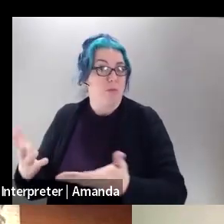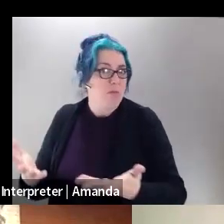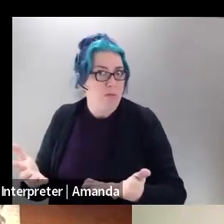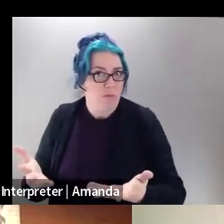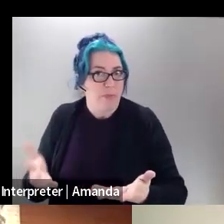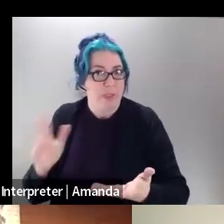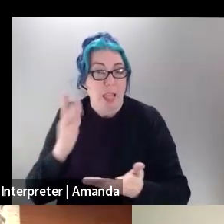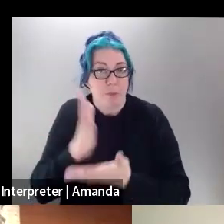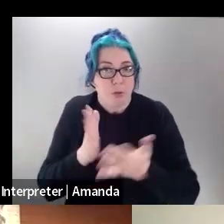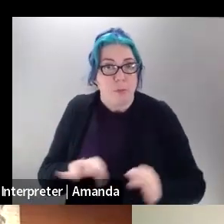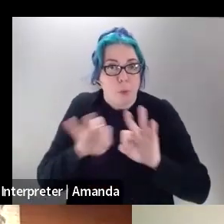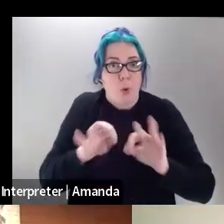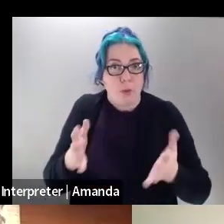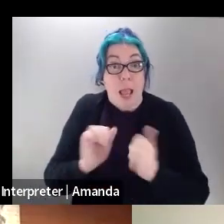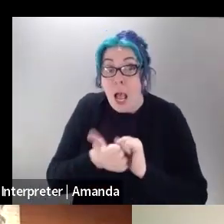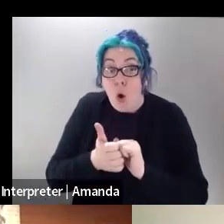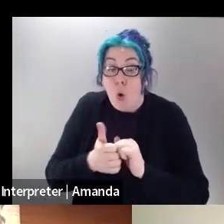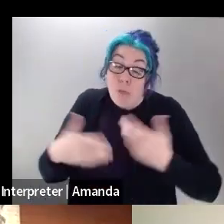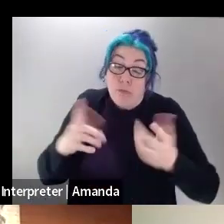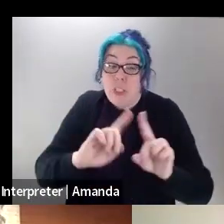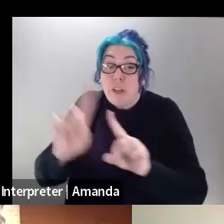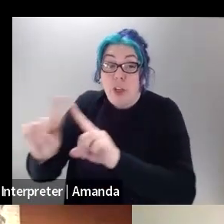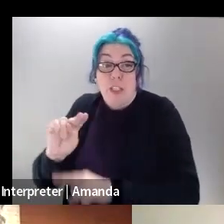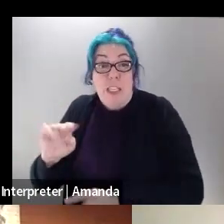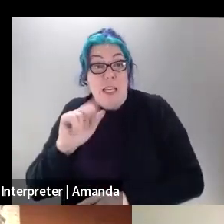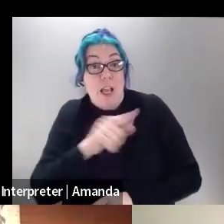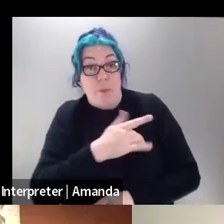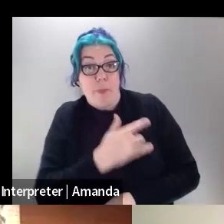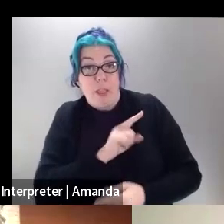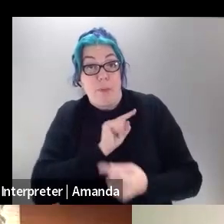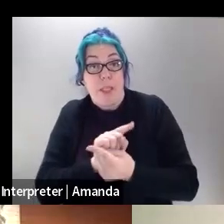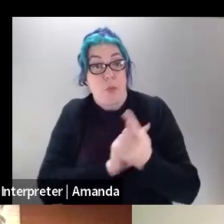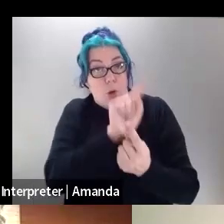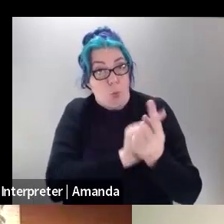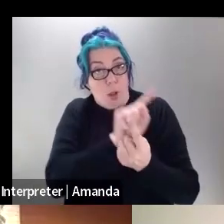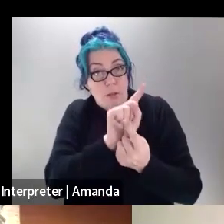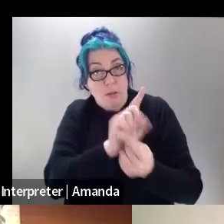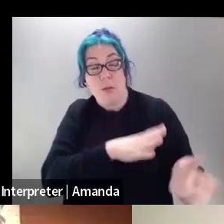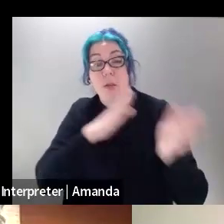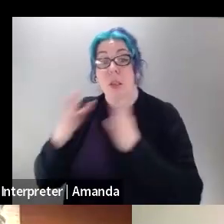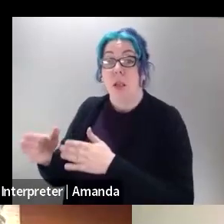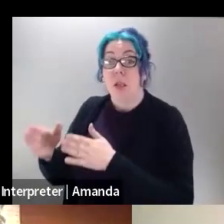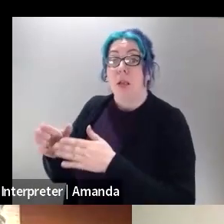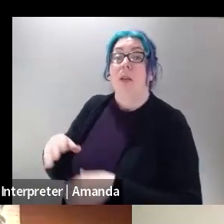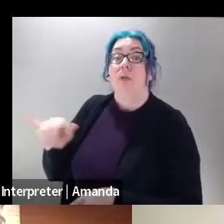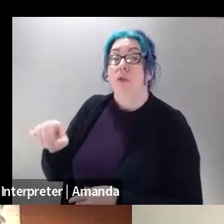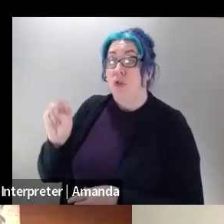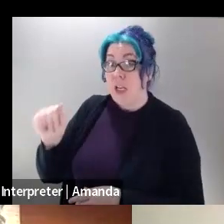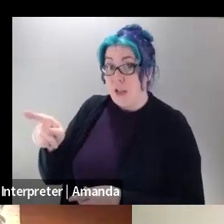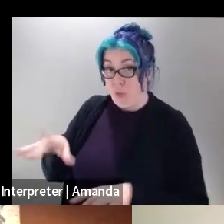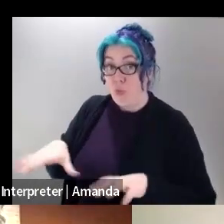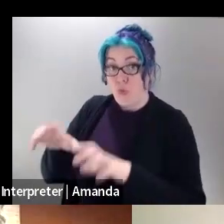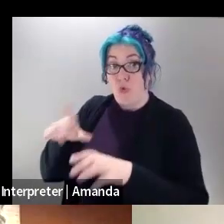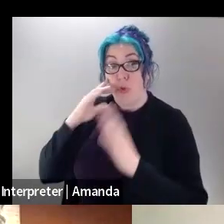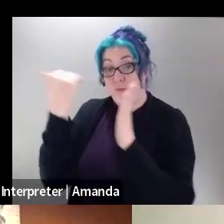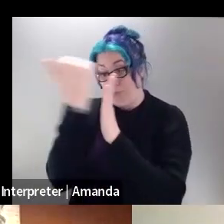actor one-on-one. And while Jenna is using a community agreement process, although you might also meet actors one-on-one, I